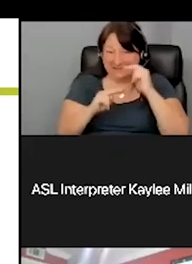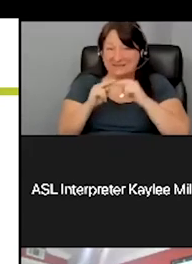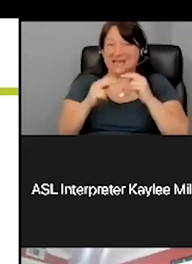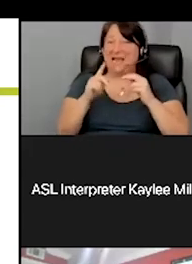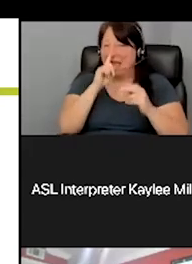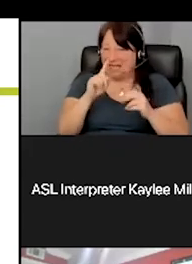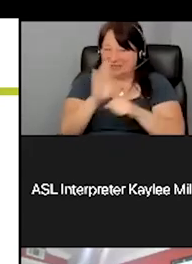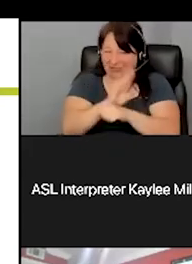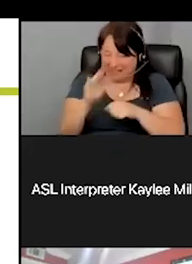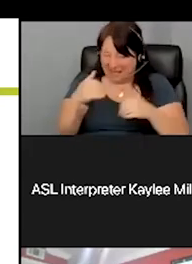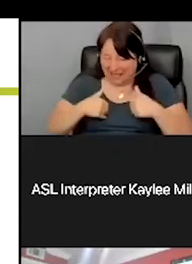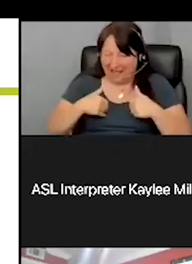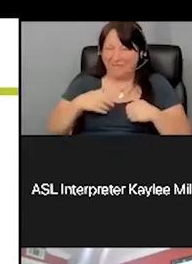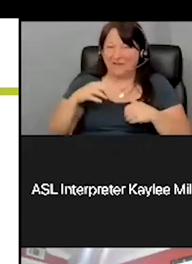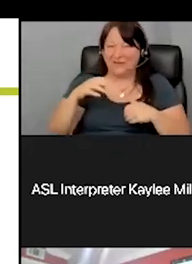ordinance.